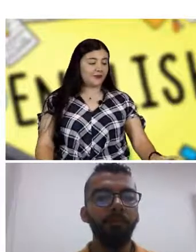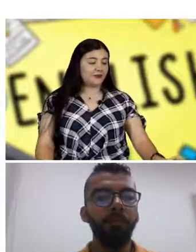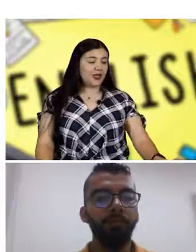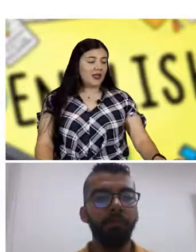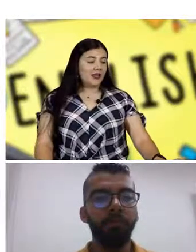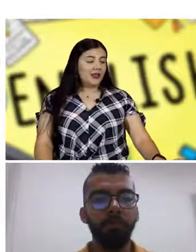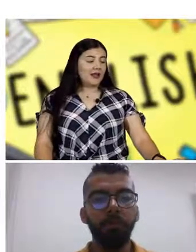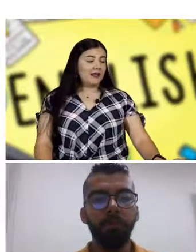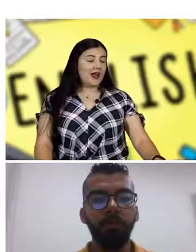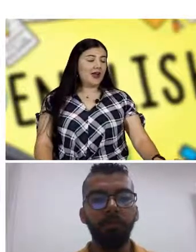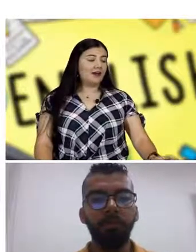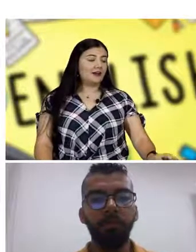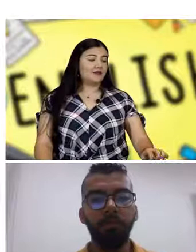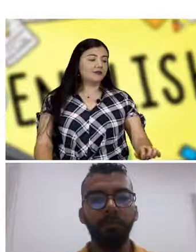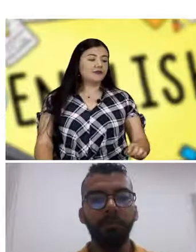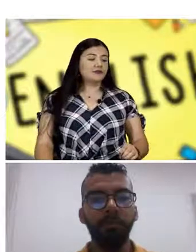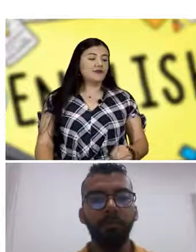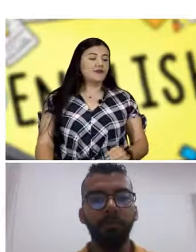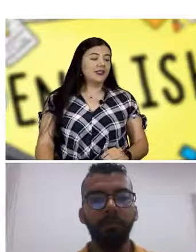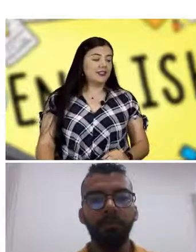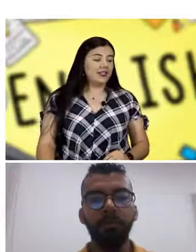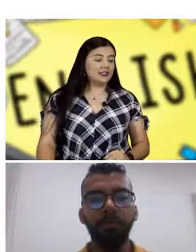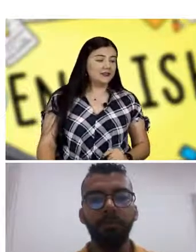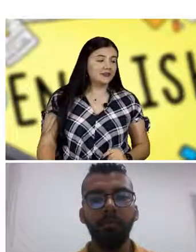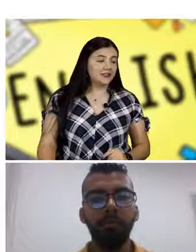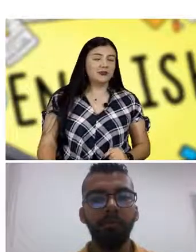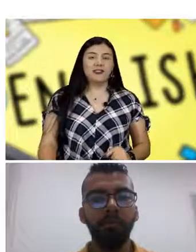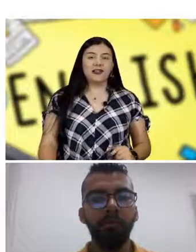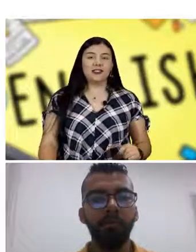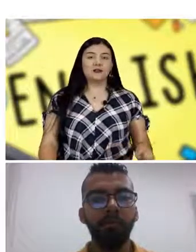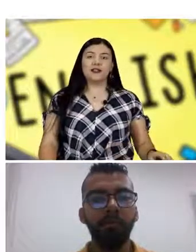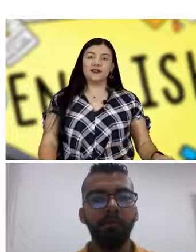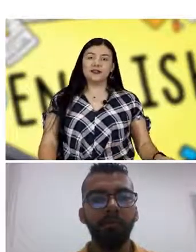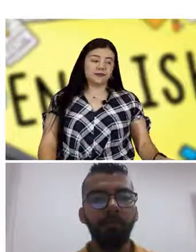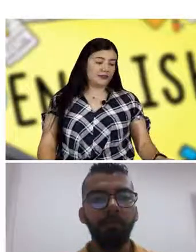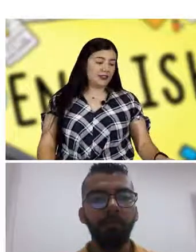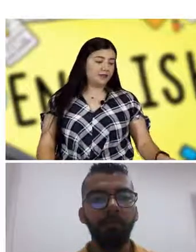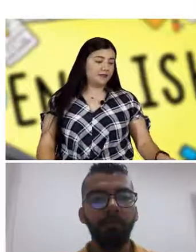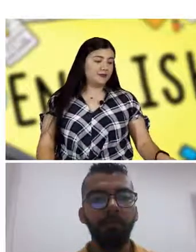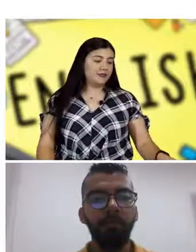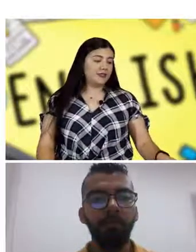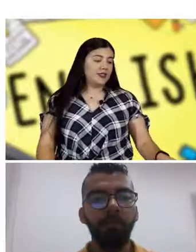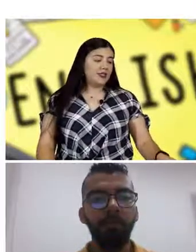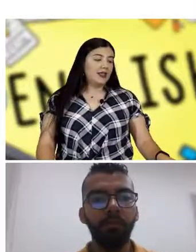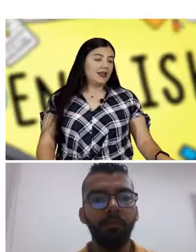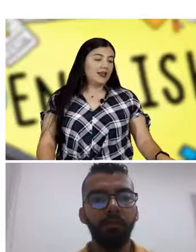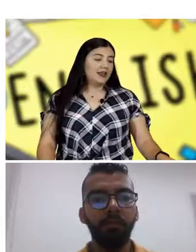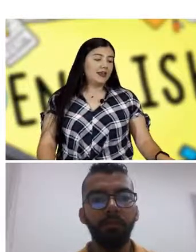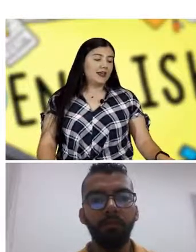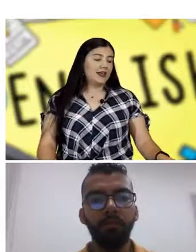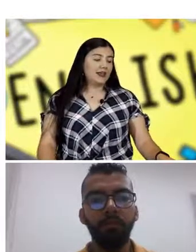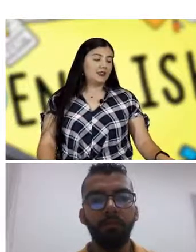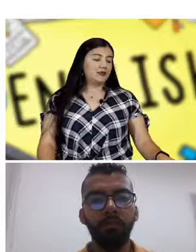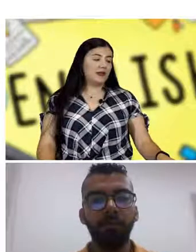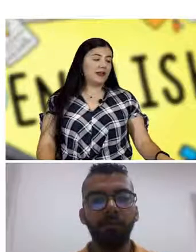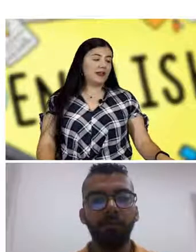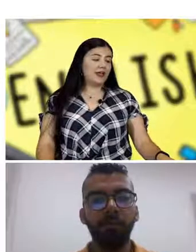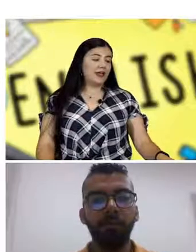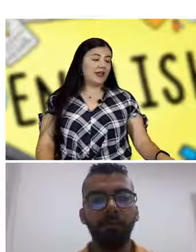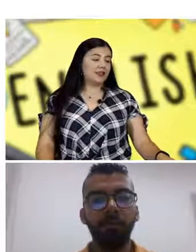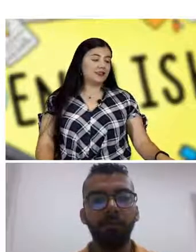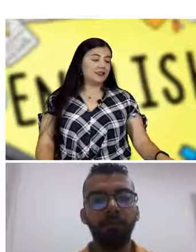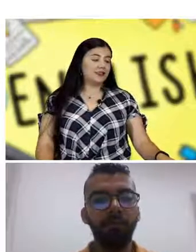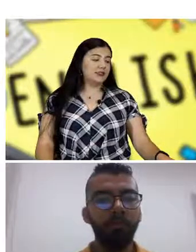Very good. Now, let's continue with the next one. Yeah. The next